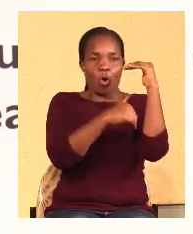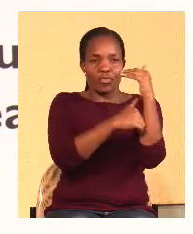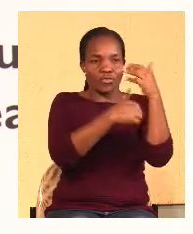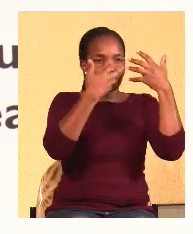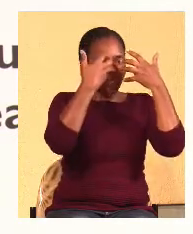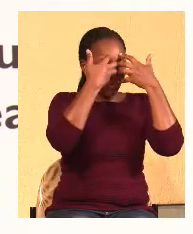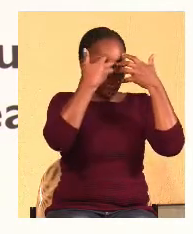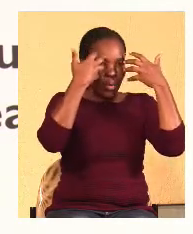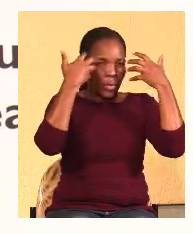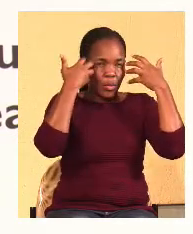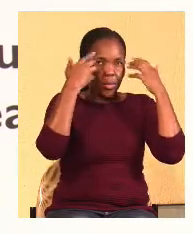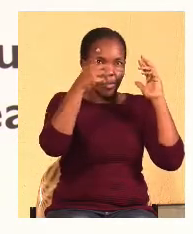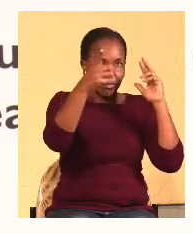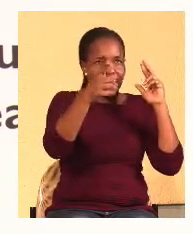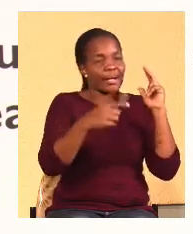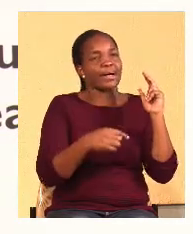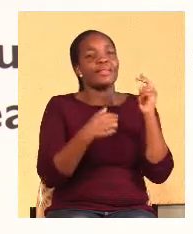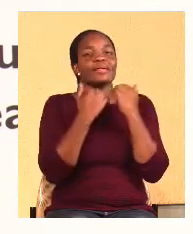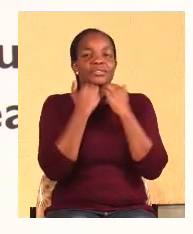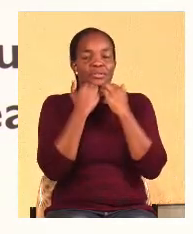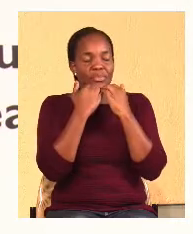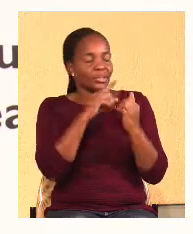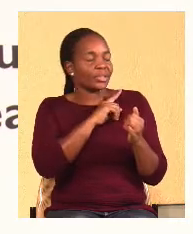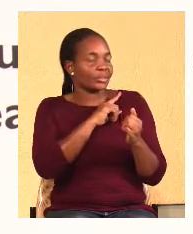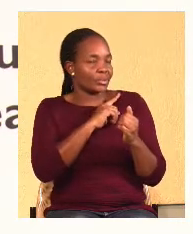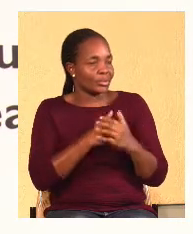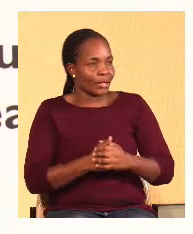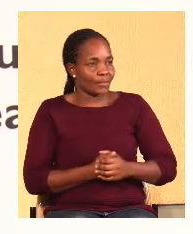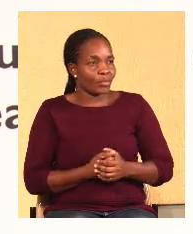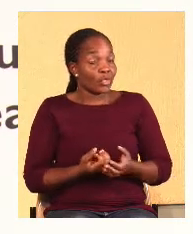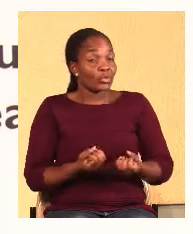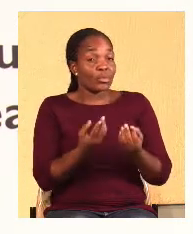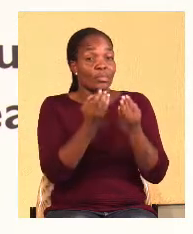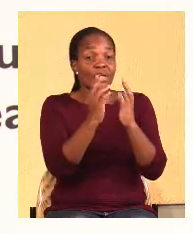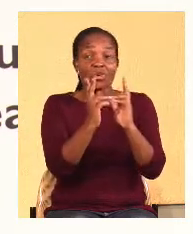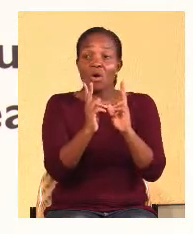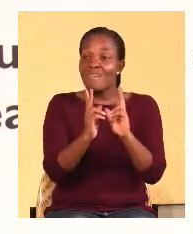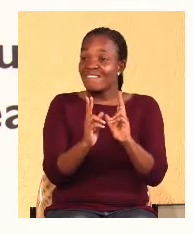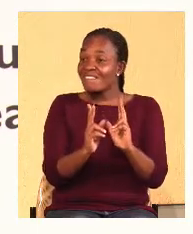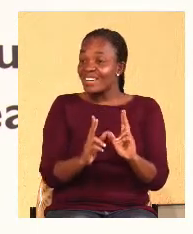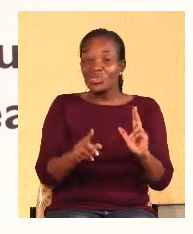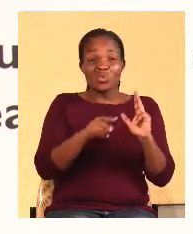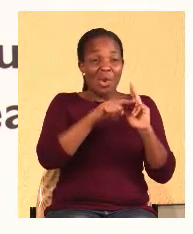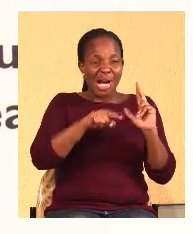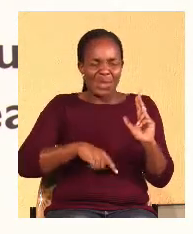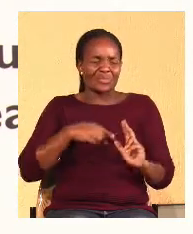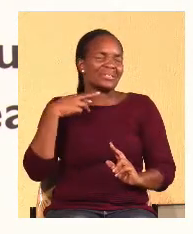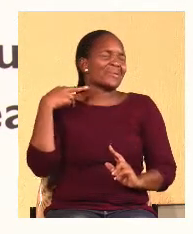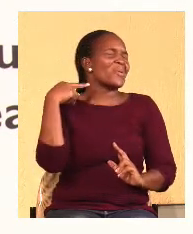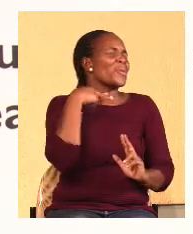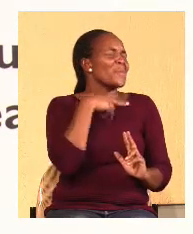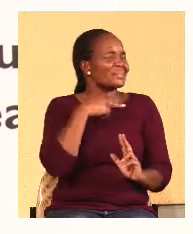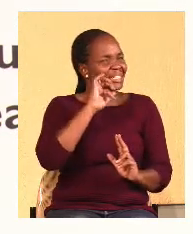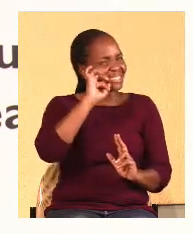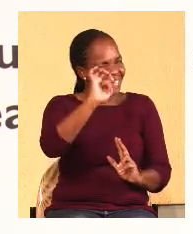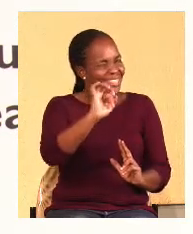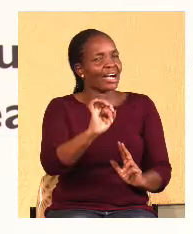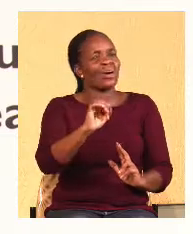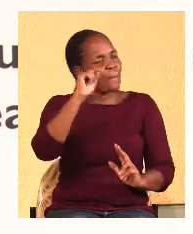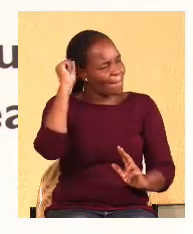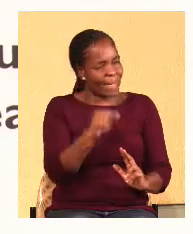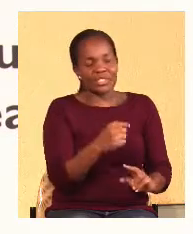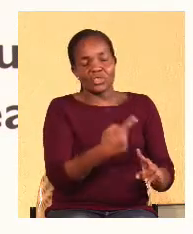why there is an opportunity created for members of the public to complain if any action is taken that is likely to